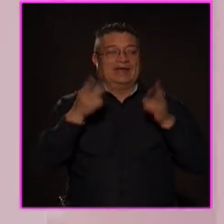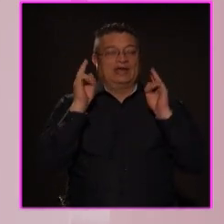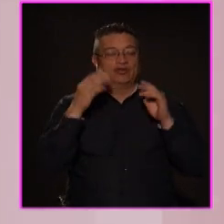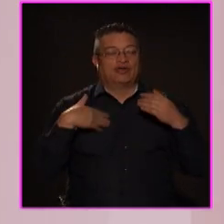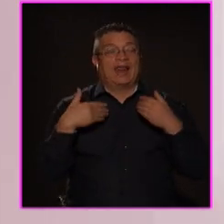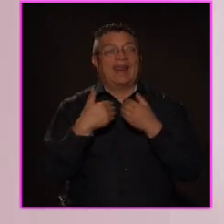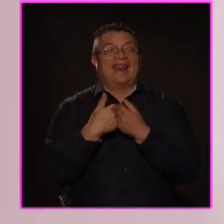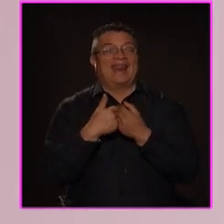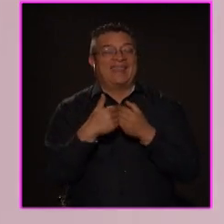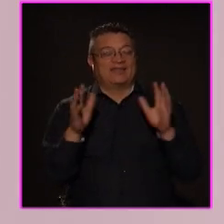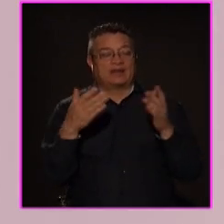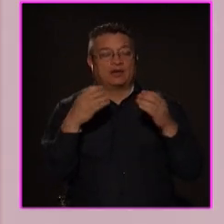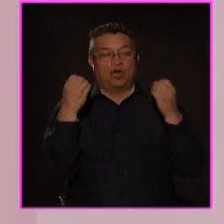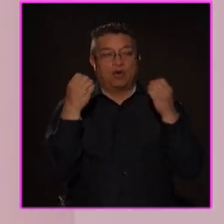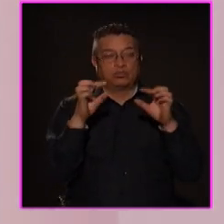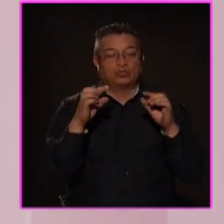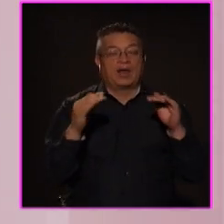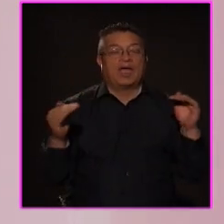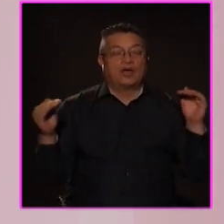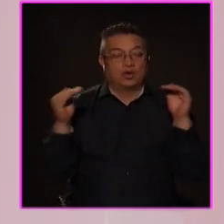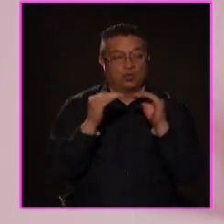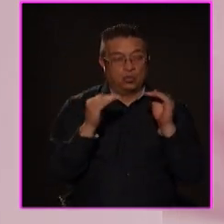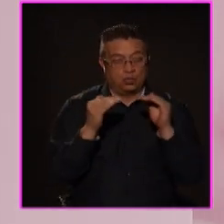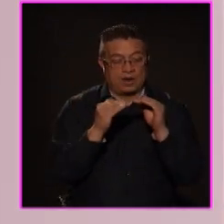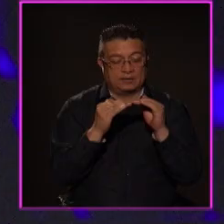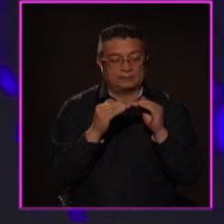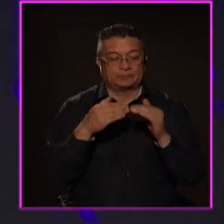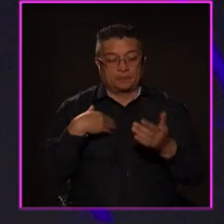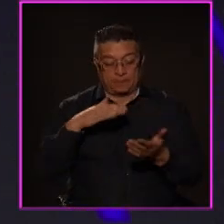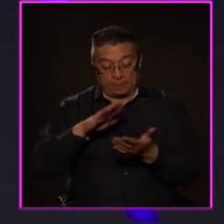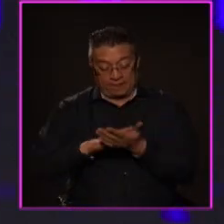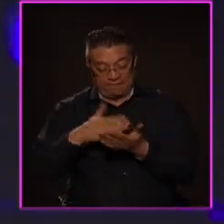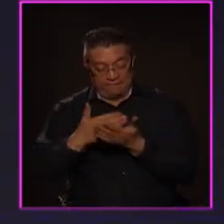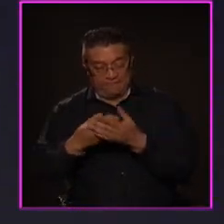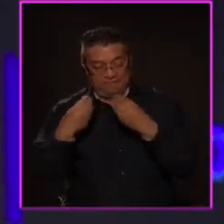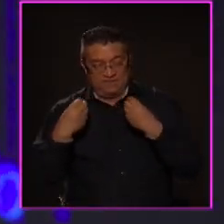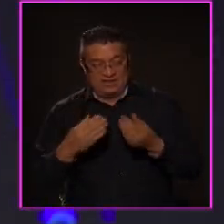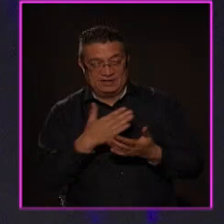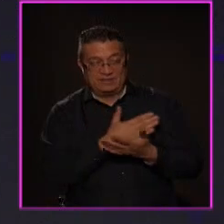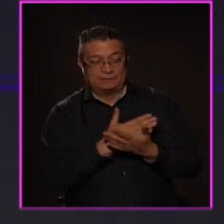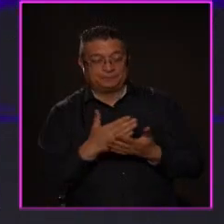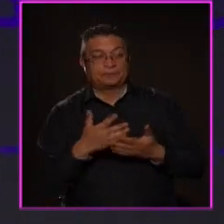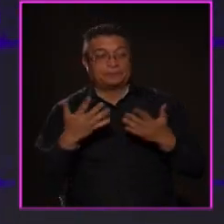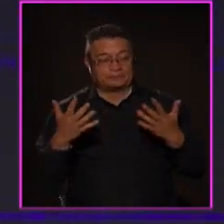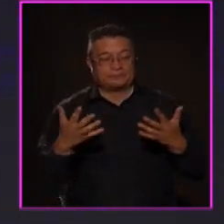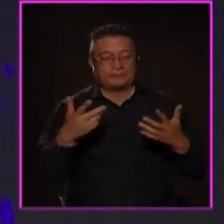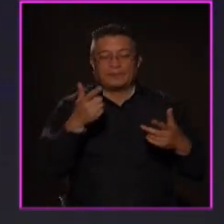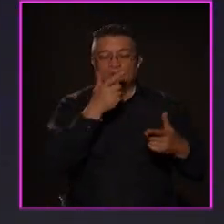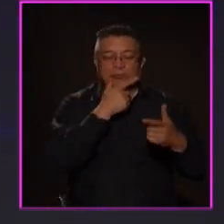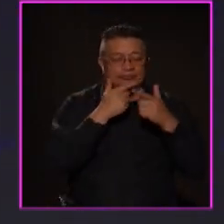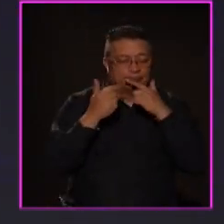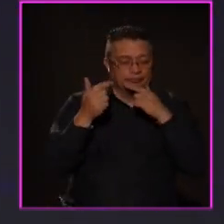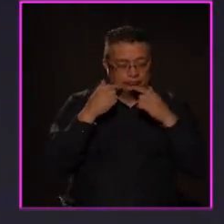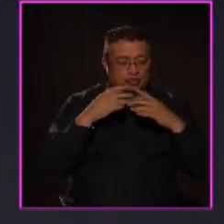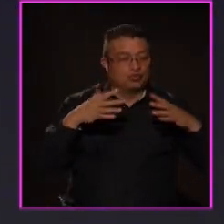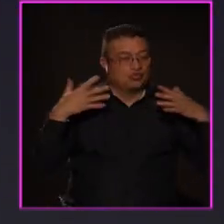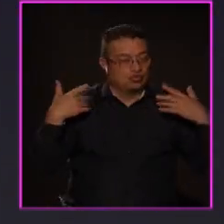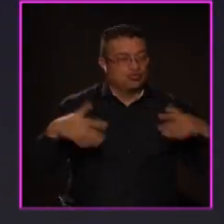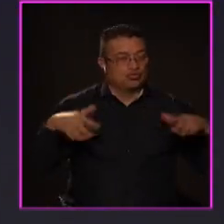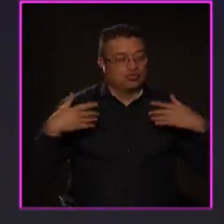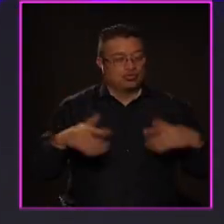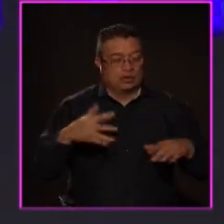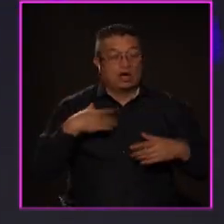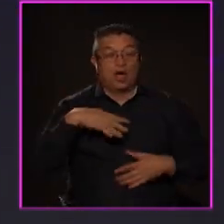our well-being, our health, and so on. So the stakes are high. We use AI also in a less